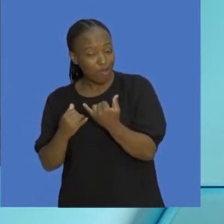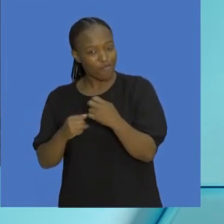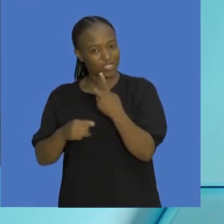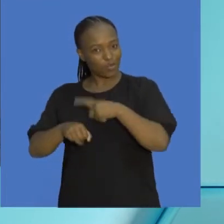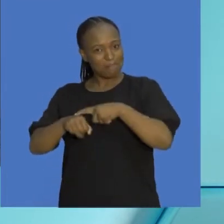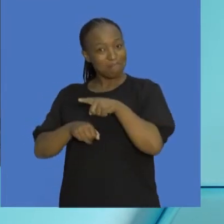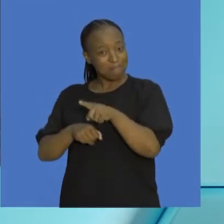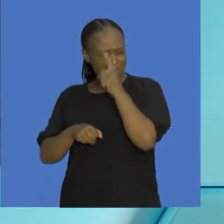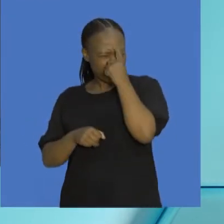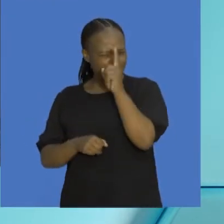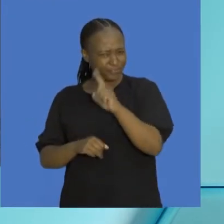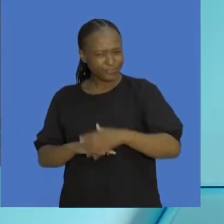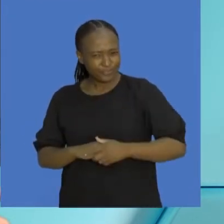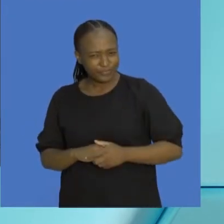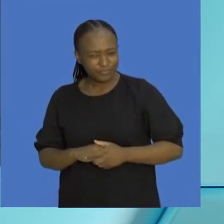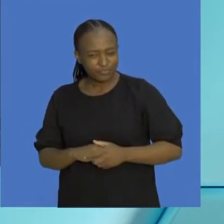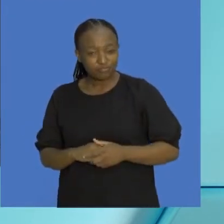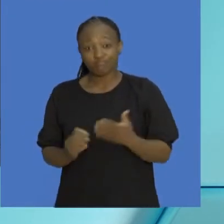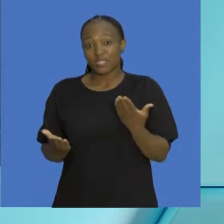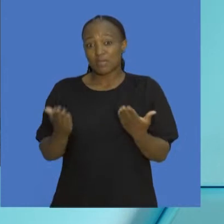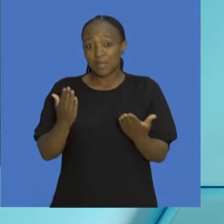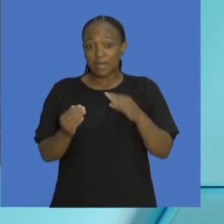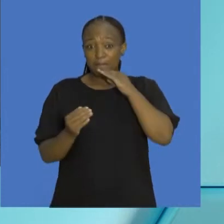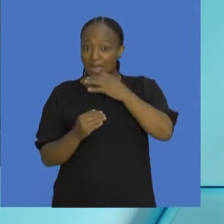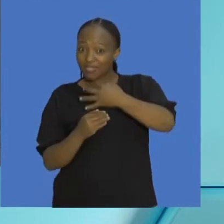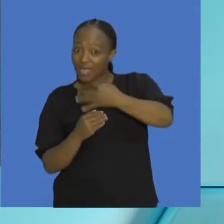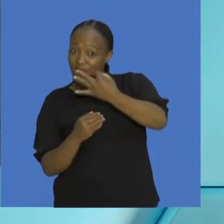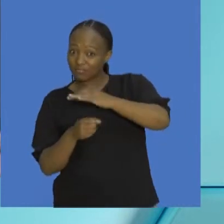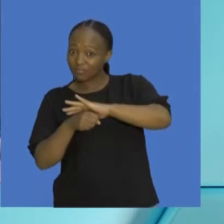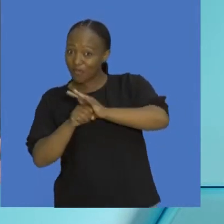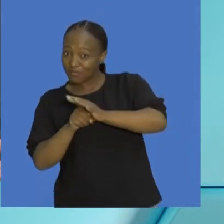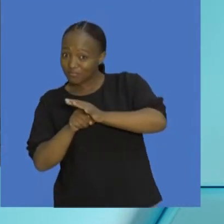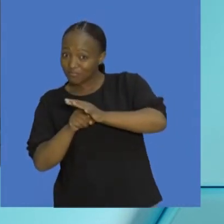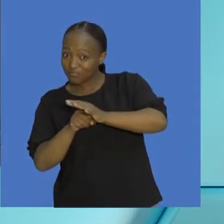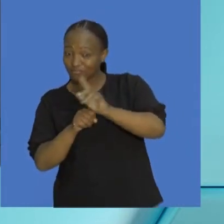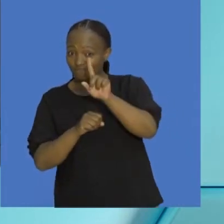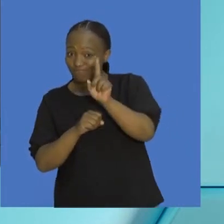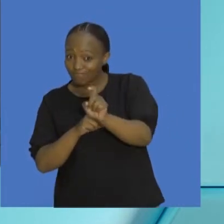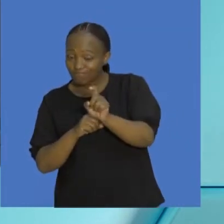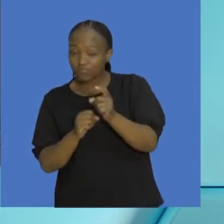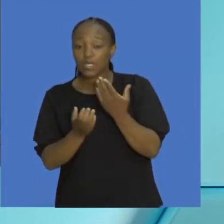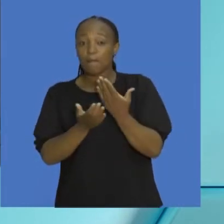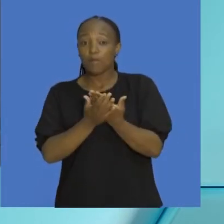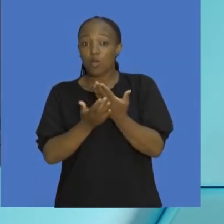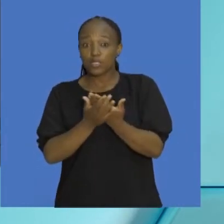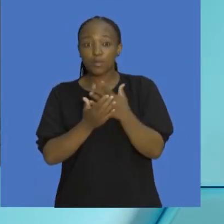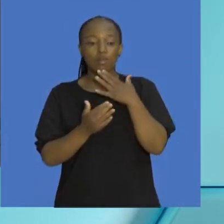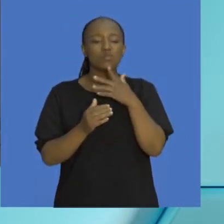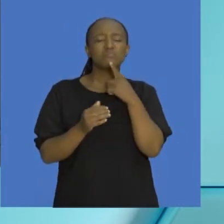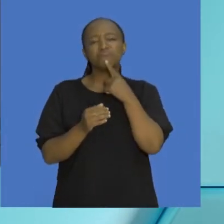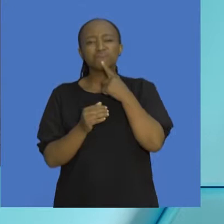wave? Will we have the third wave? Is that possible? Can we really predict that using